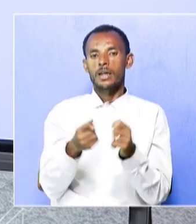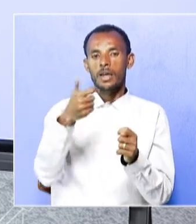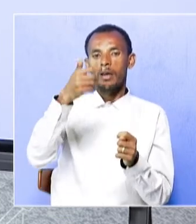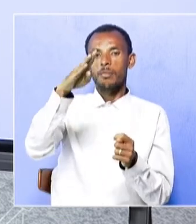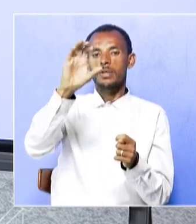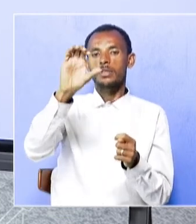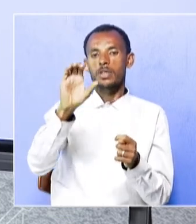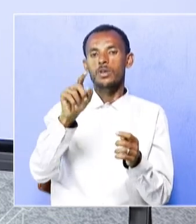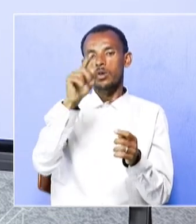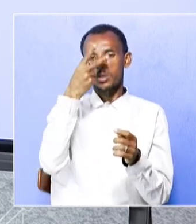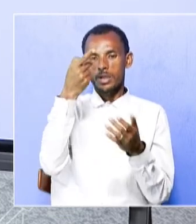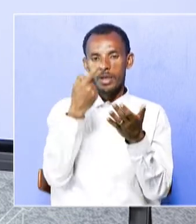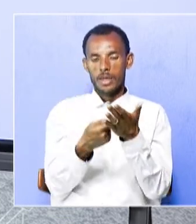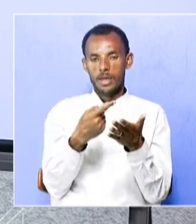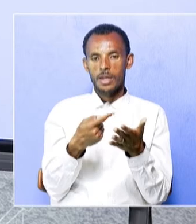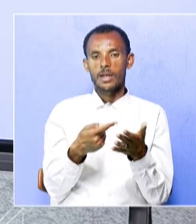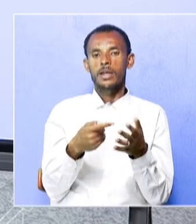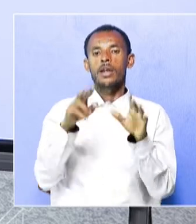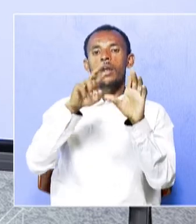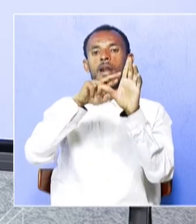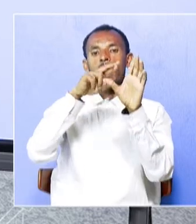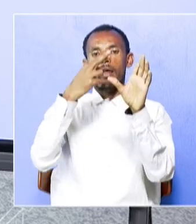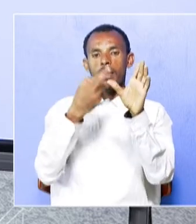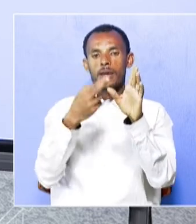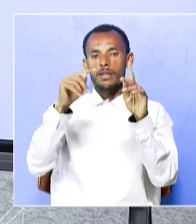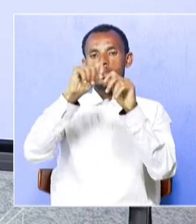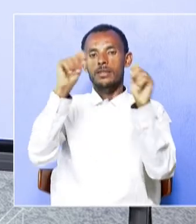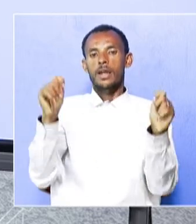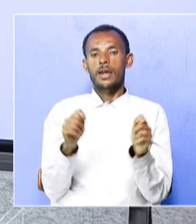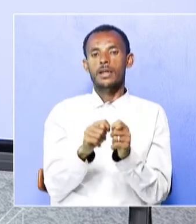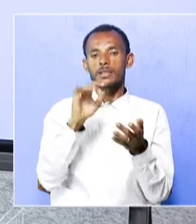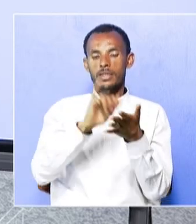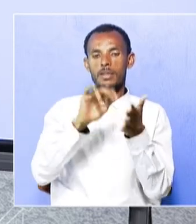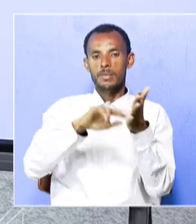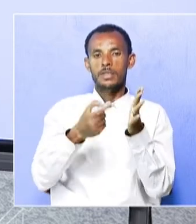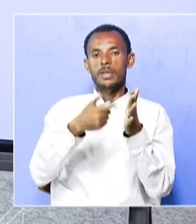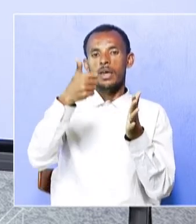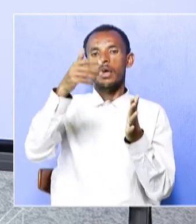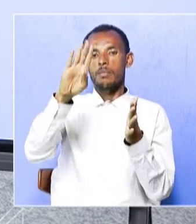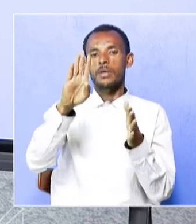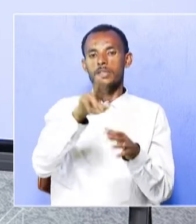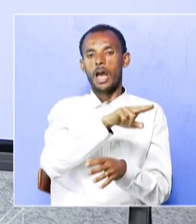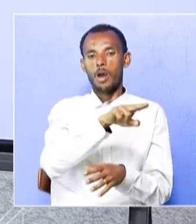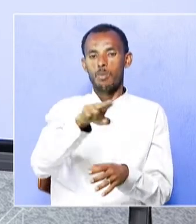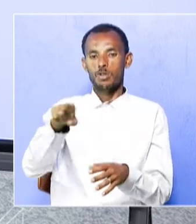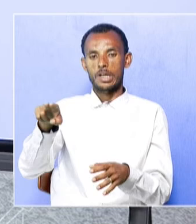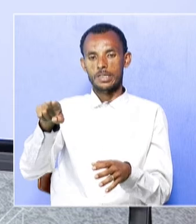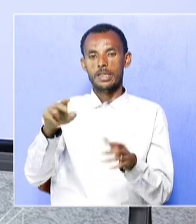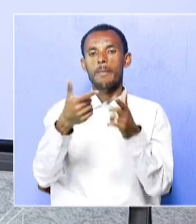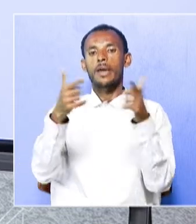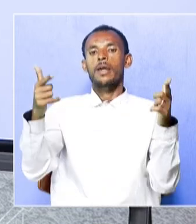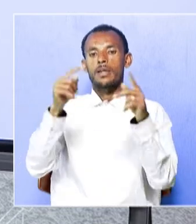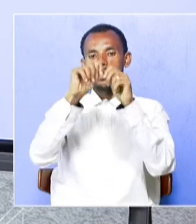ABC, as you can see here, is a right angled triangle. That means AB will be the hypotenuse for the bigger